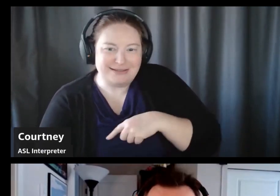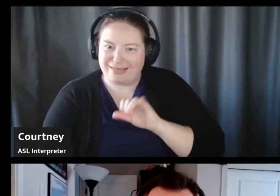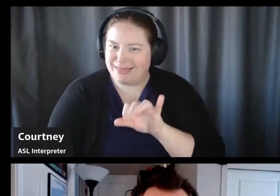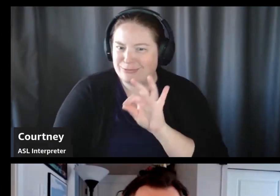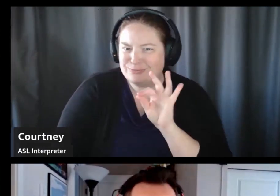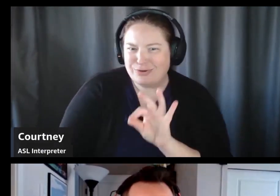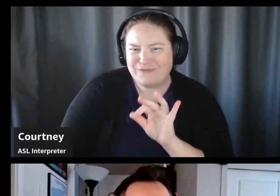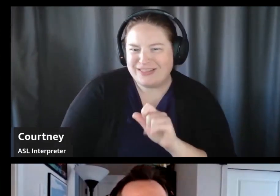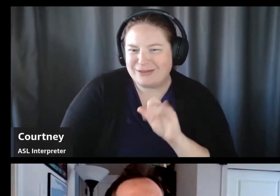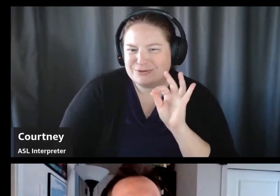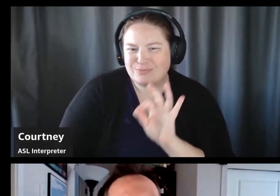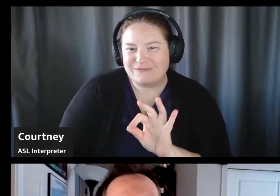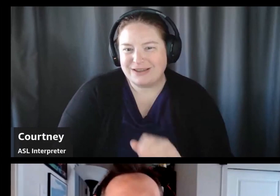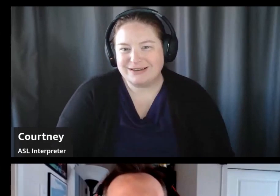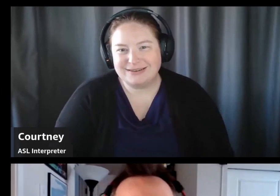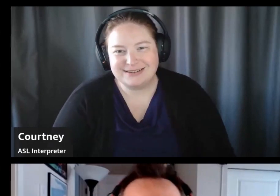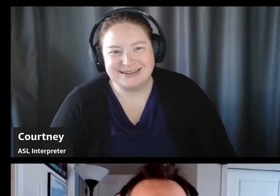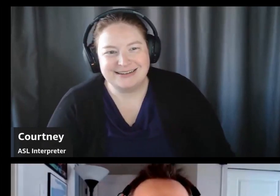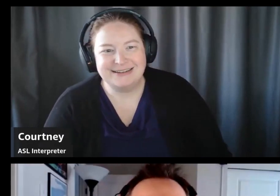That was...